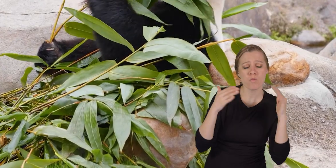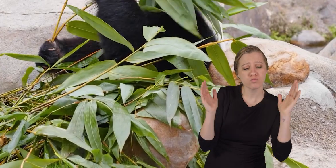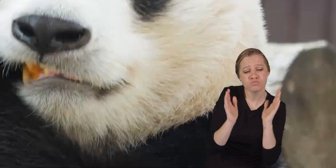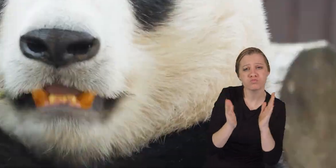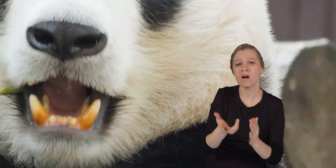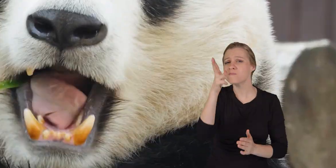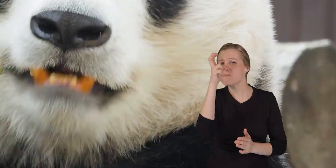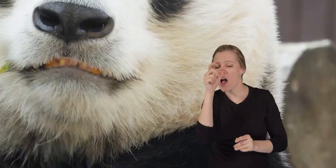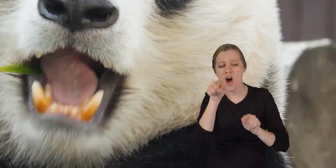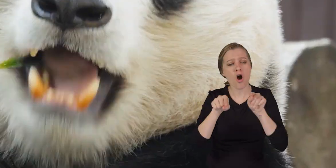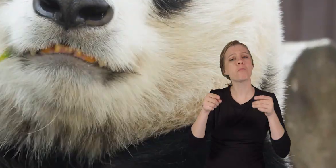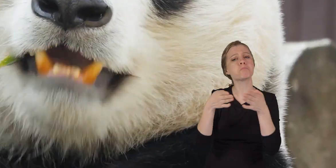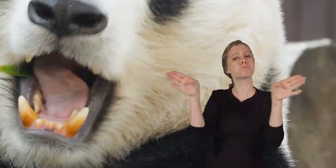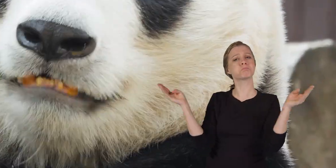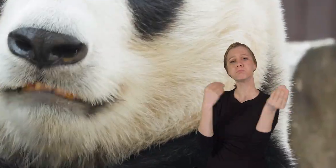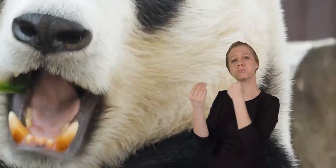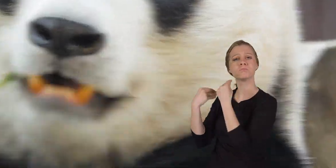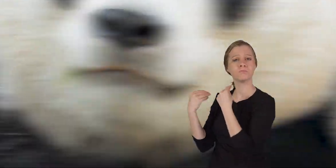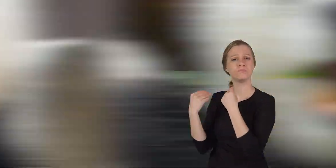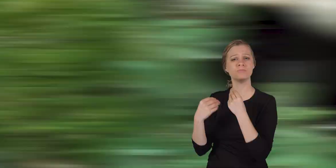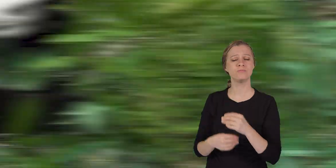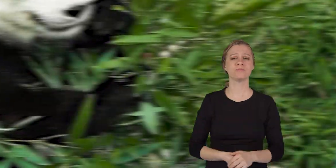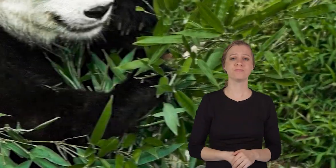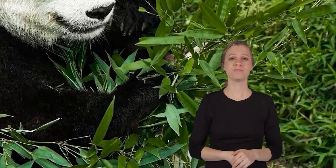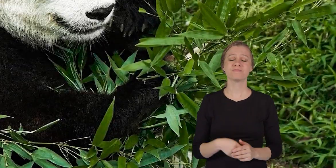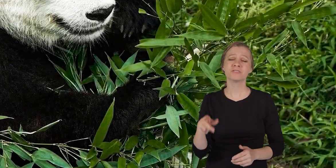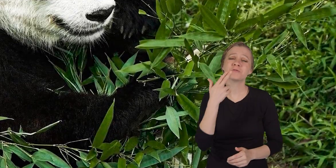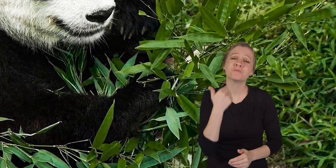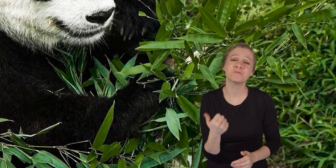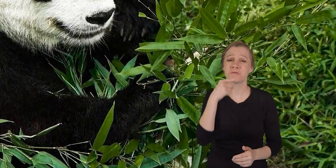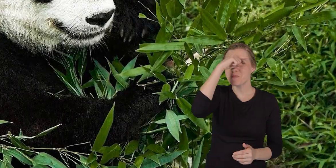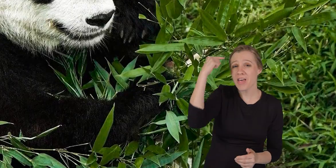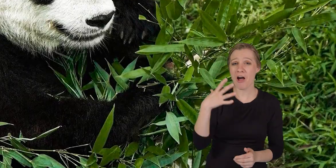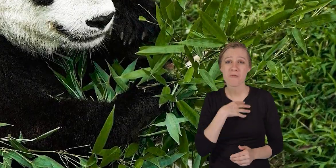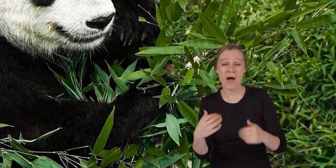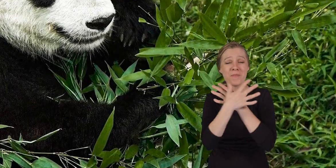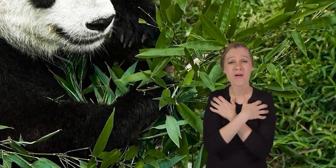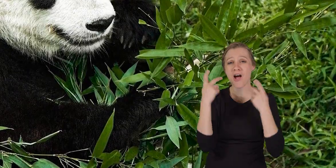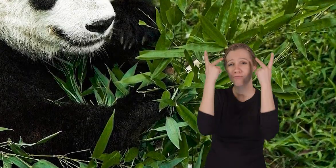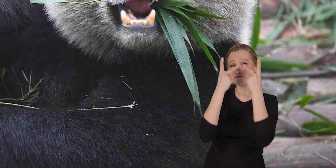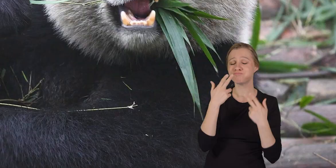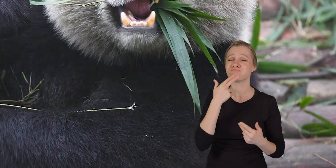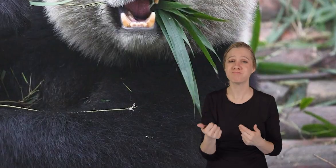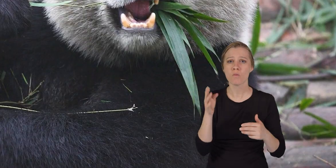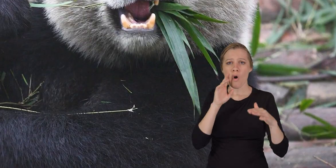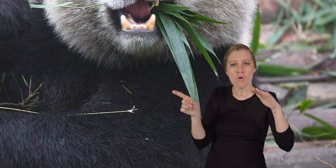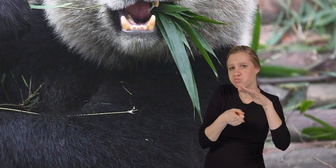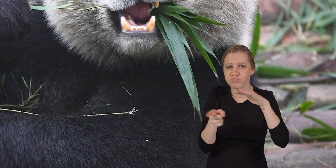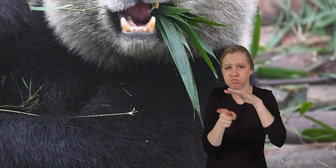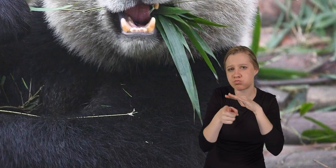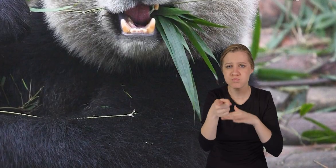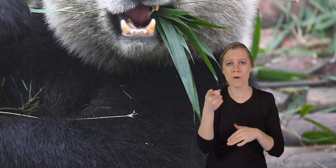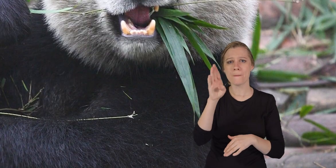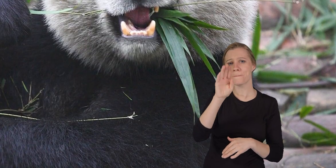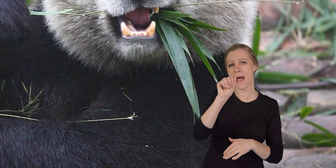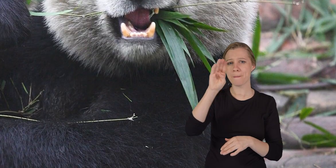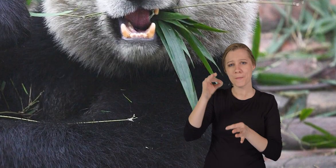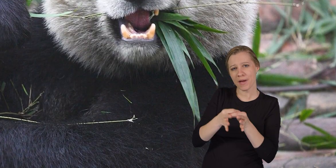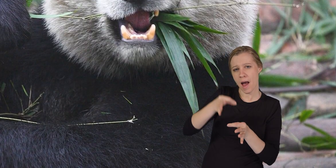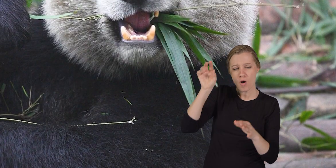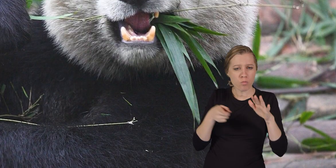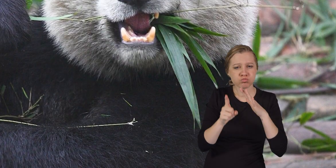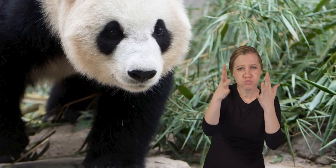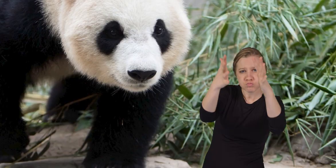and small animals or insects. These cute black and white bears forage for bamboo in the